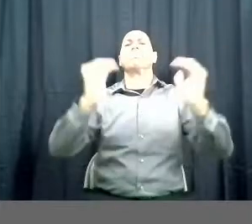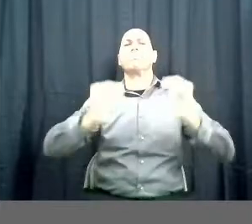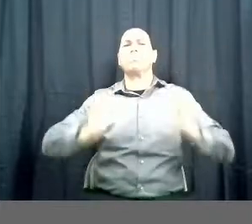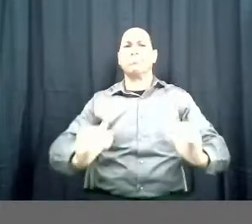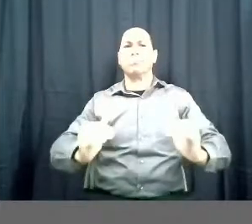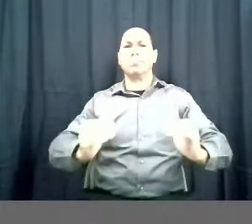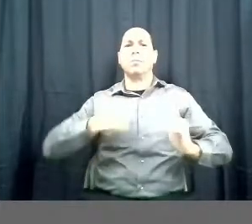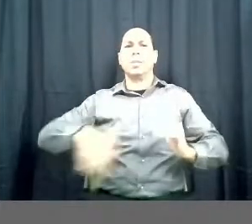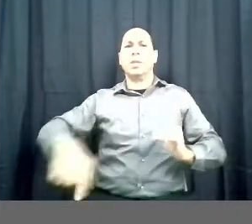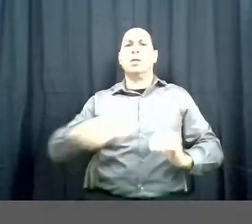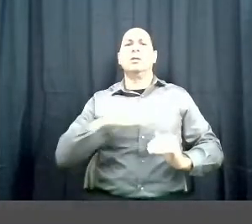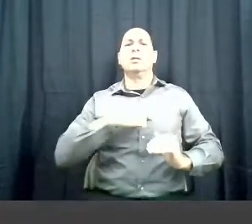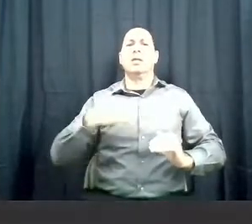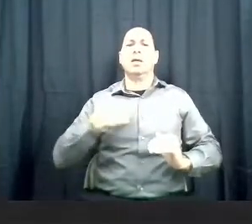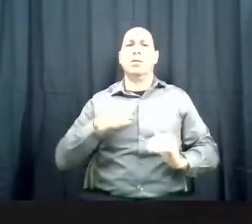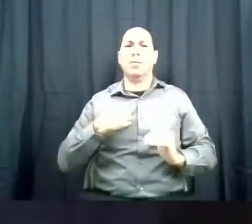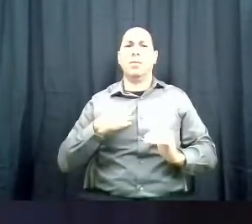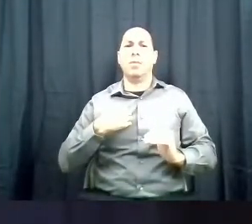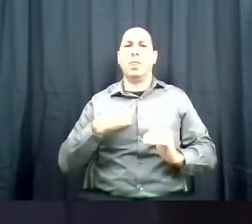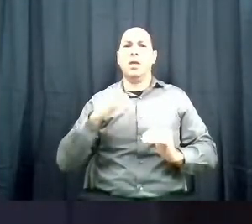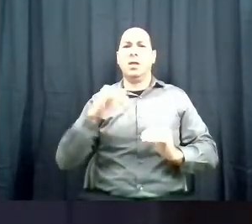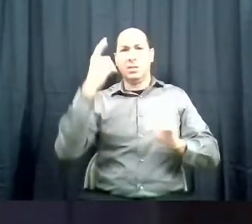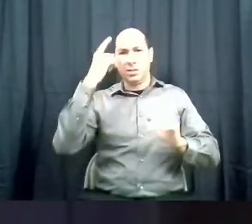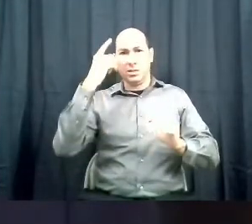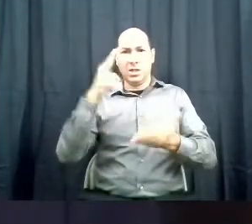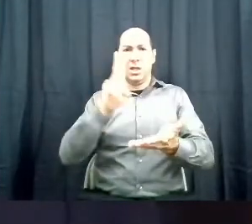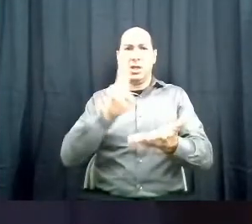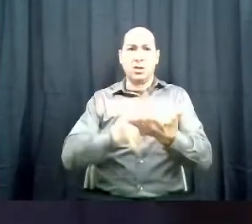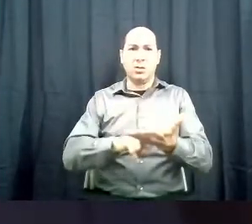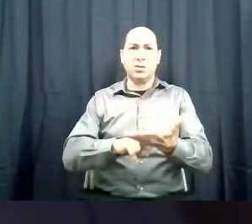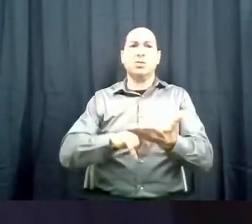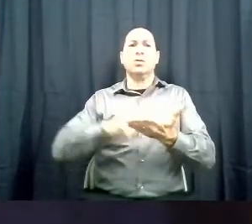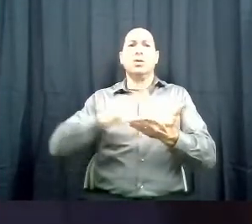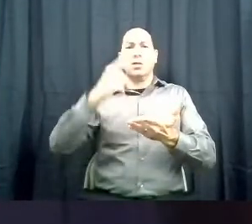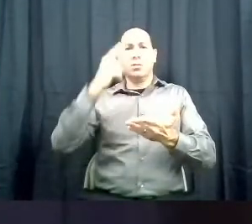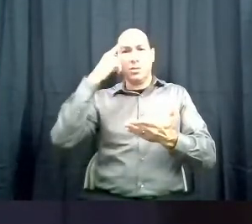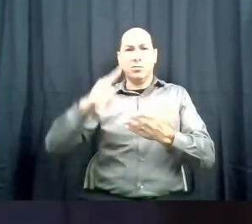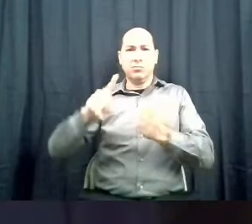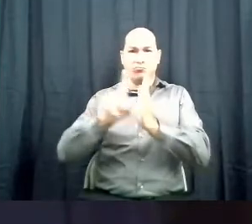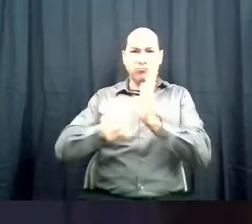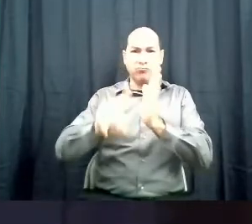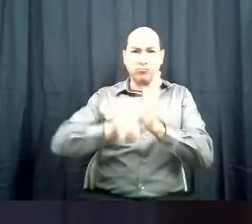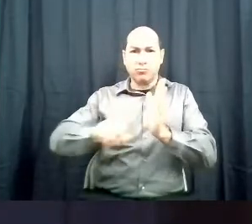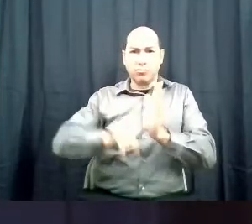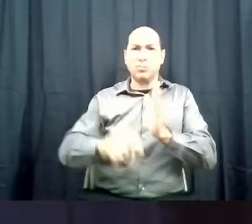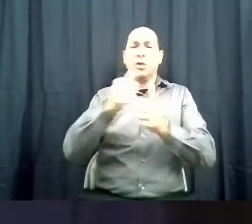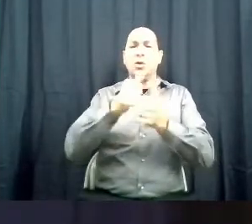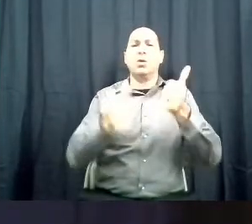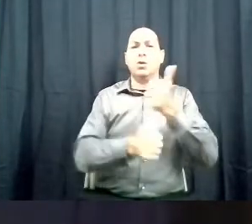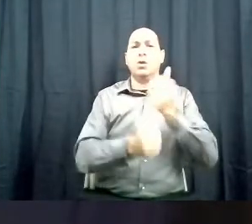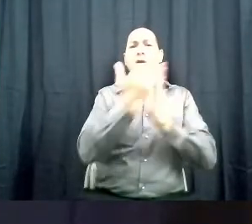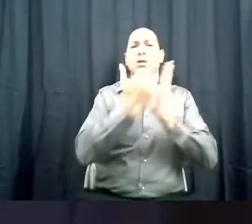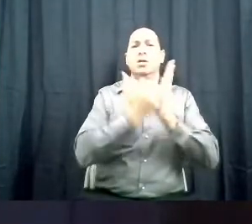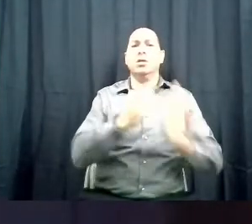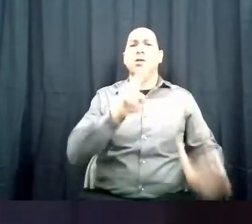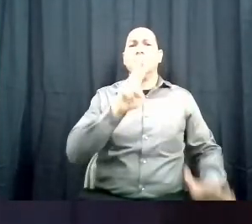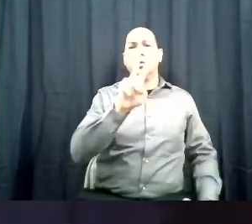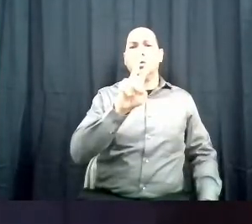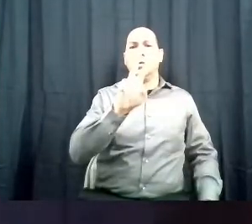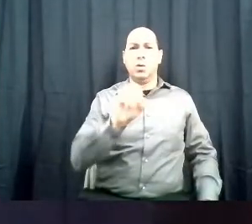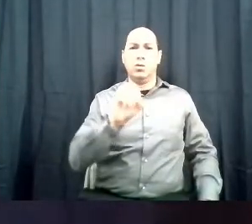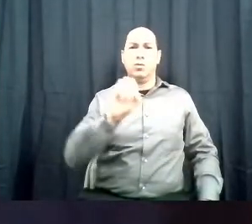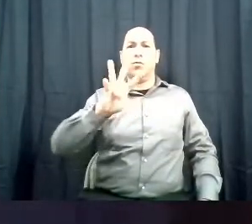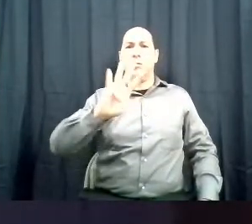have is a contract review discussion under Section 204B. Pursuant to